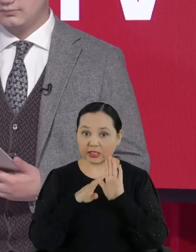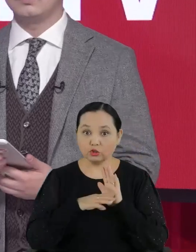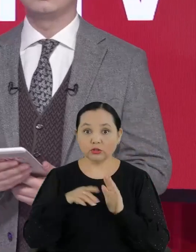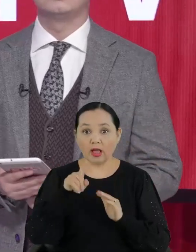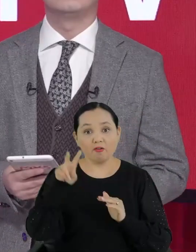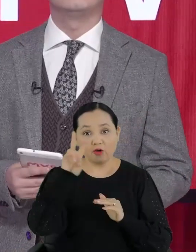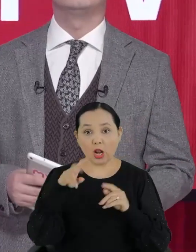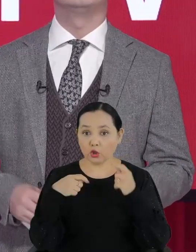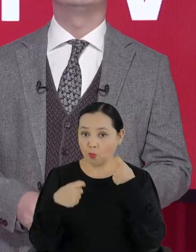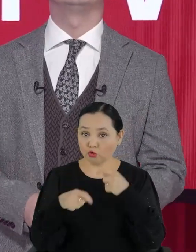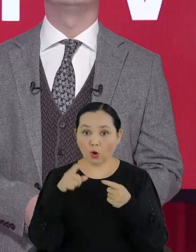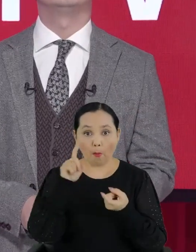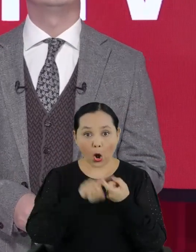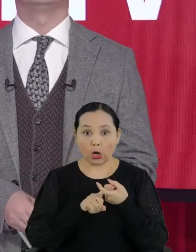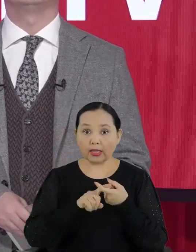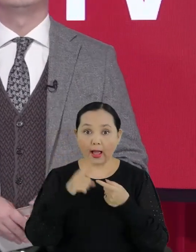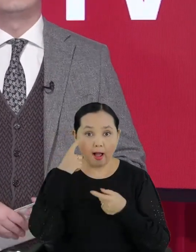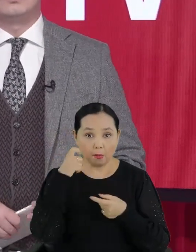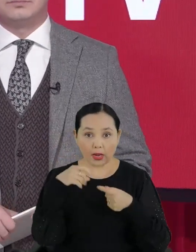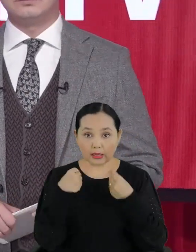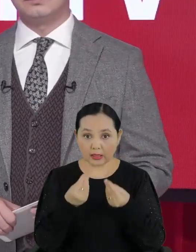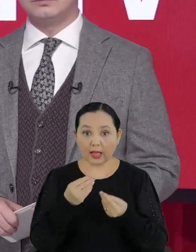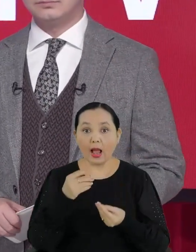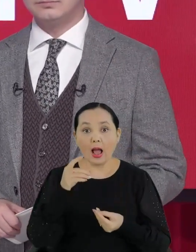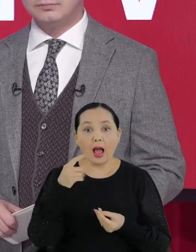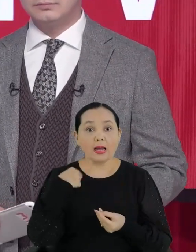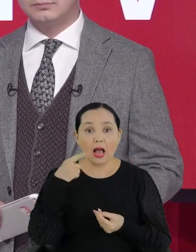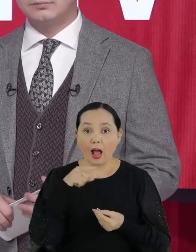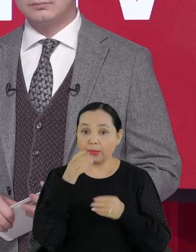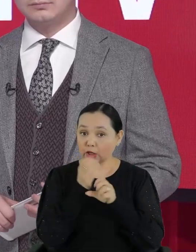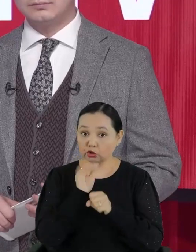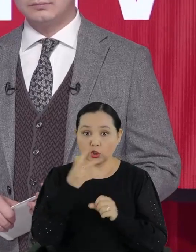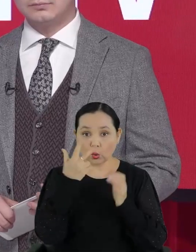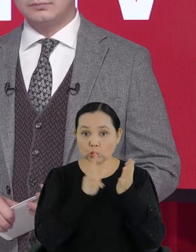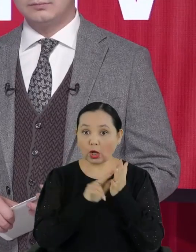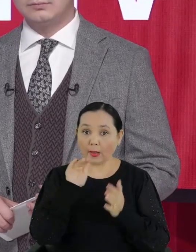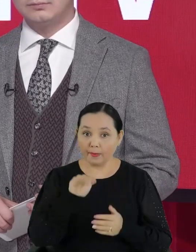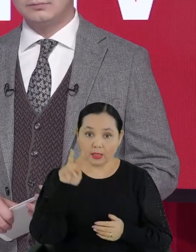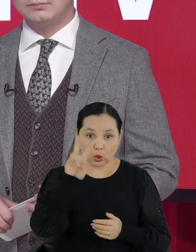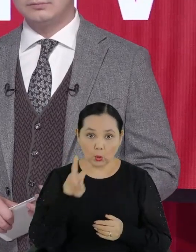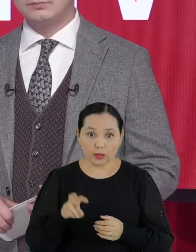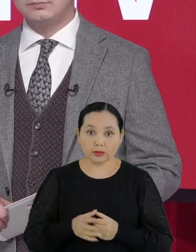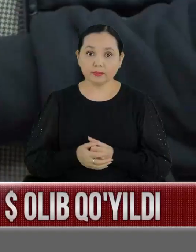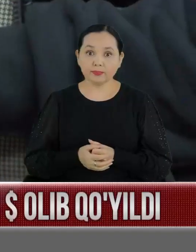biznes valyutafurushlik bilan bog'liq xabar bilan davom ettirmoqchimiz. Raqamlar kichik emas, salkam 38 ming dollar.